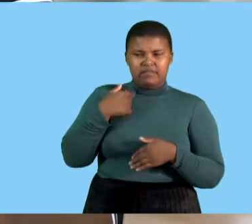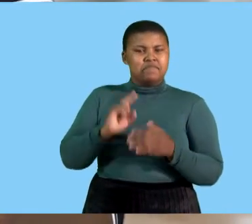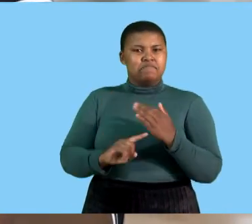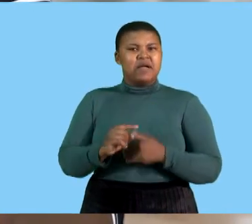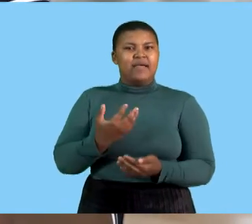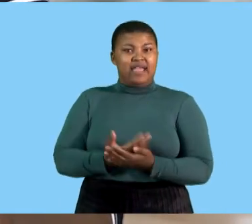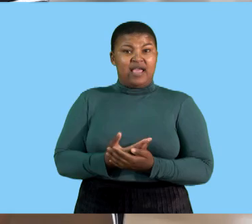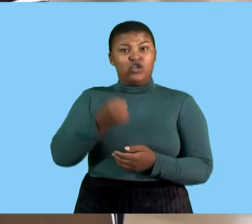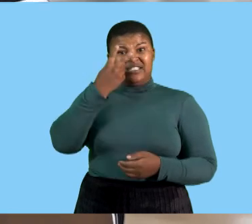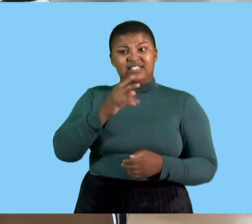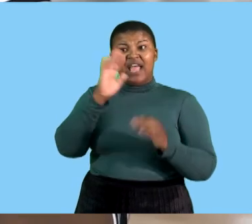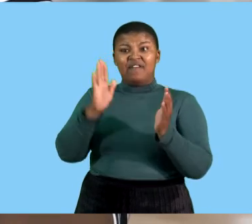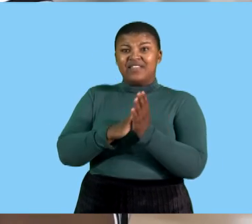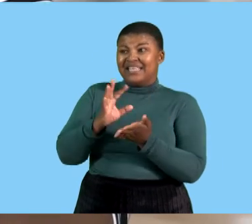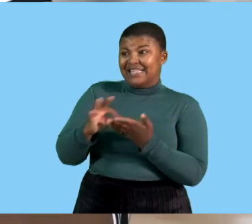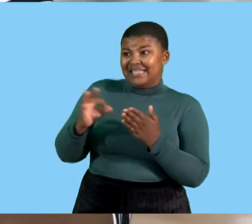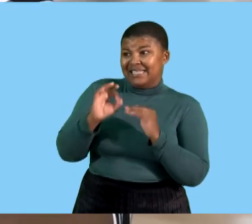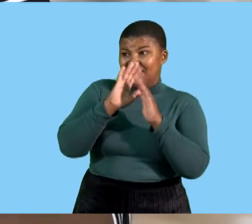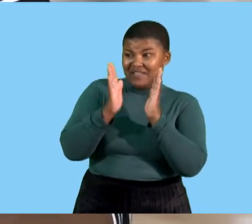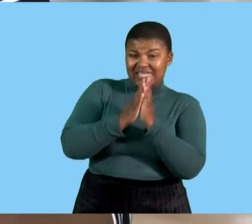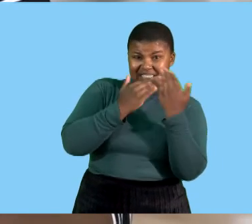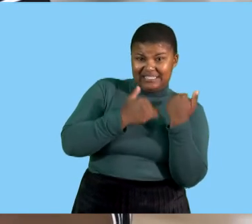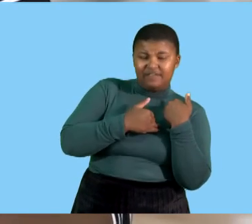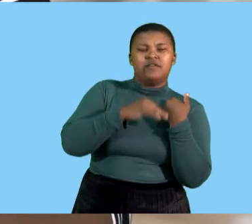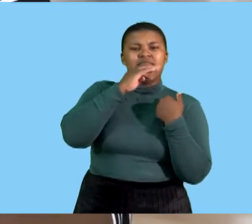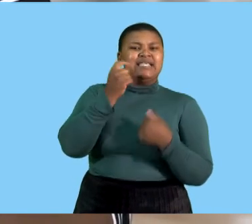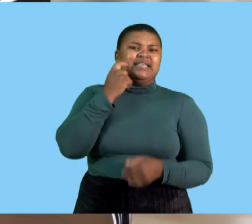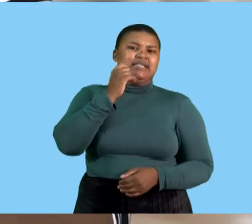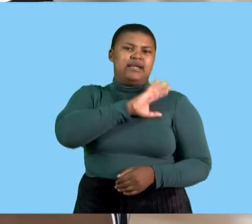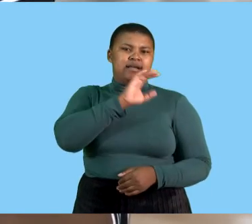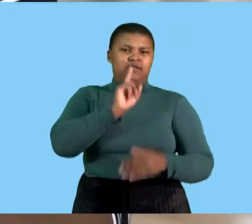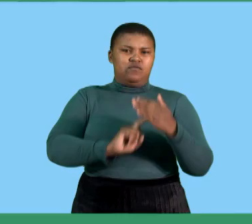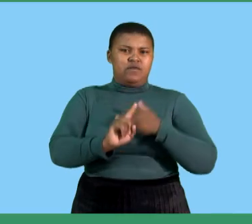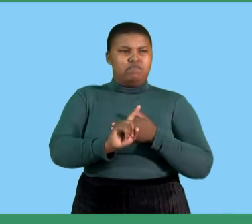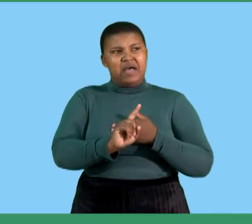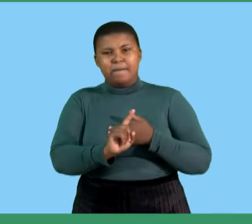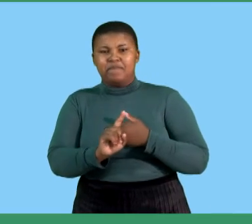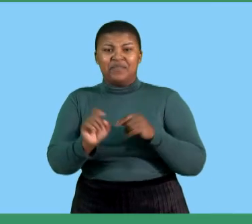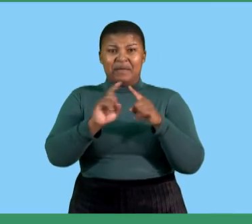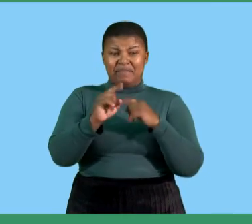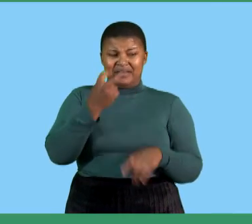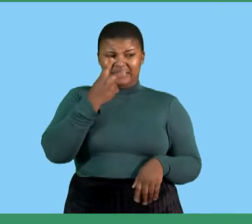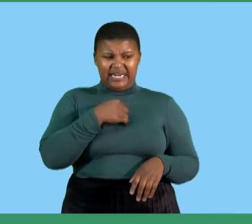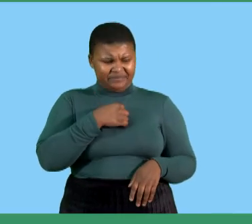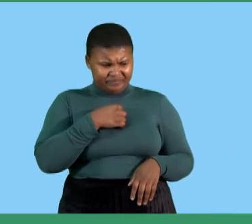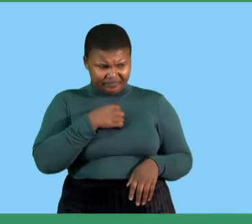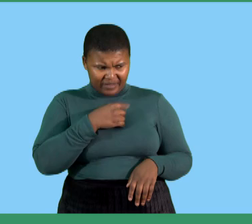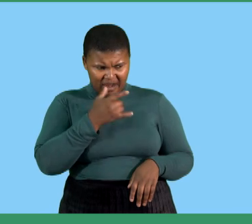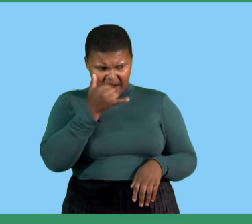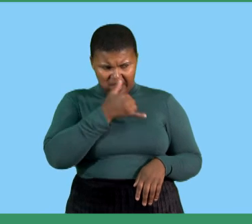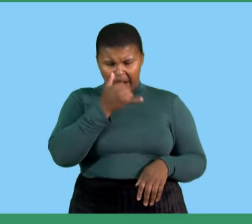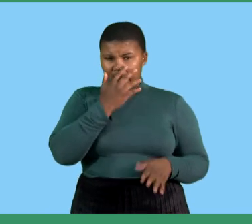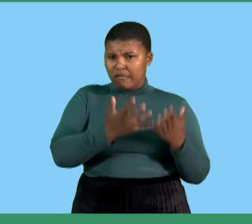a building looks safe for them, then they can easily enter. But if it looks dodgy, nobody would want to come. It includes